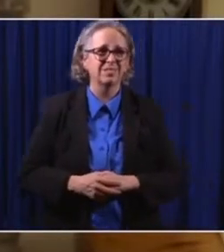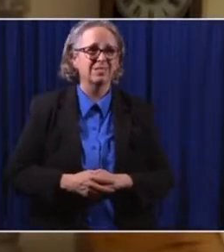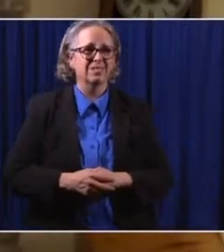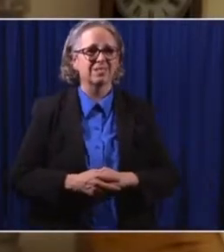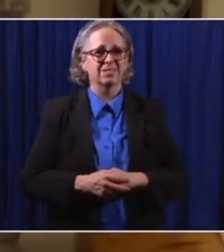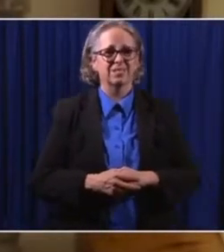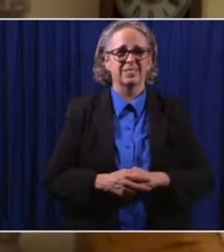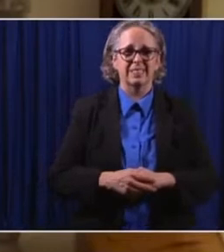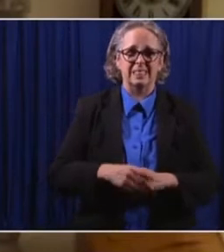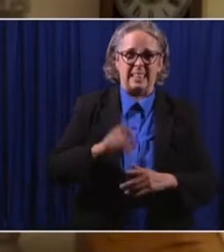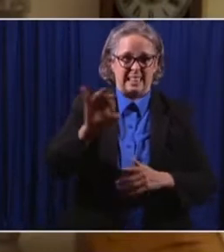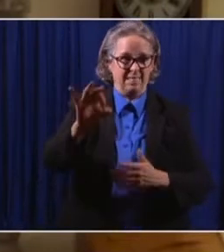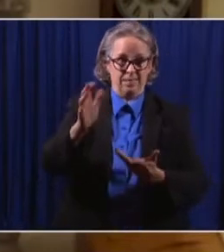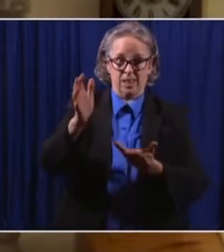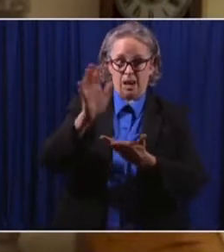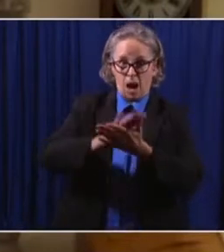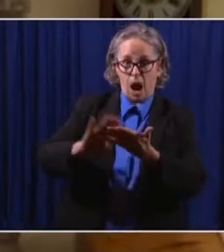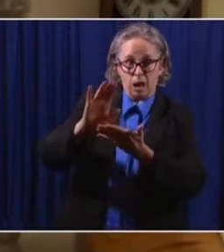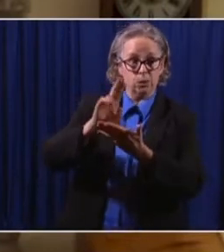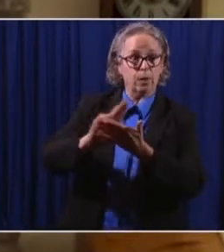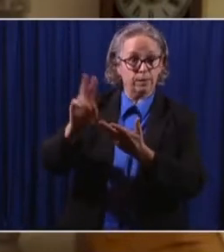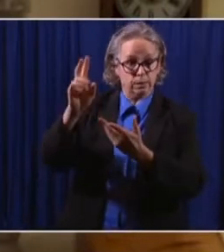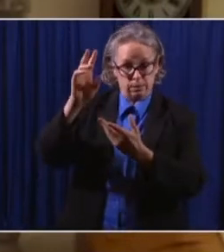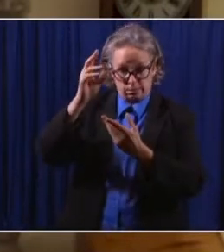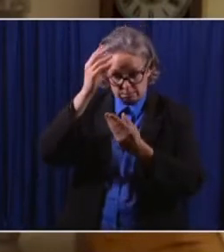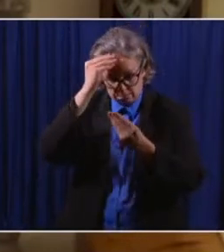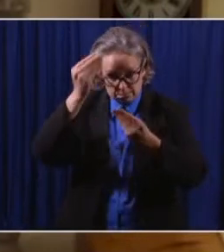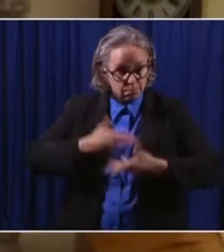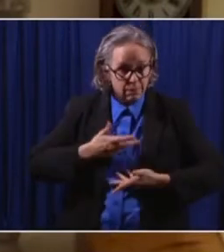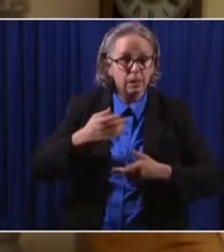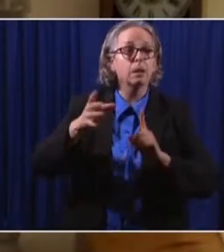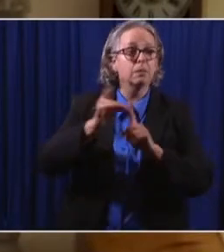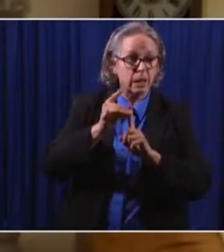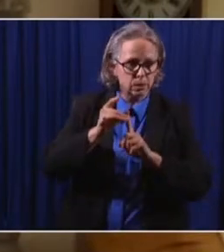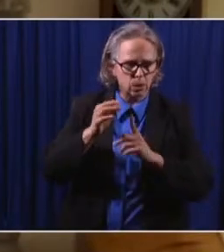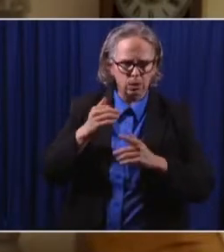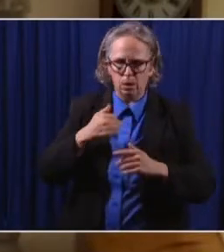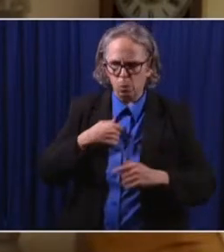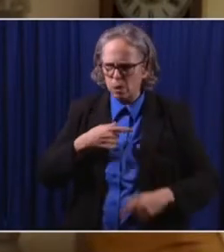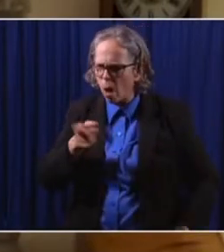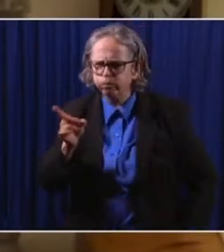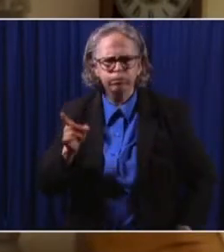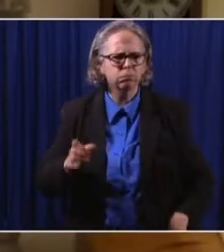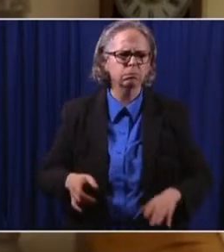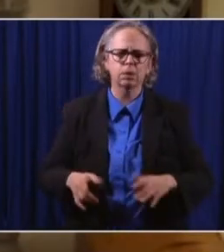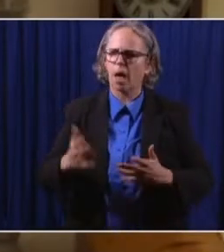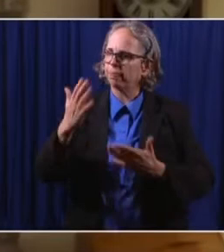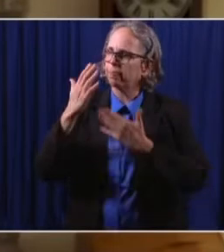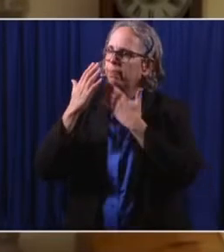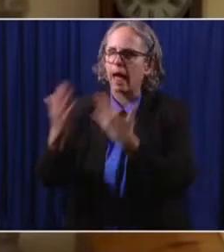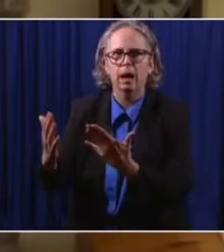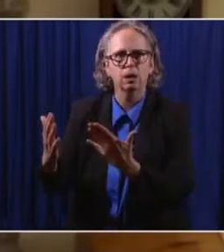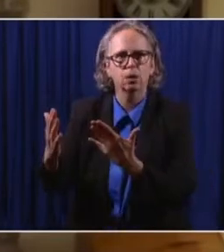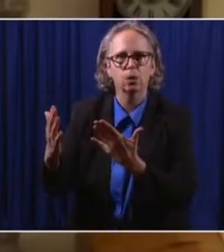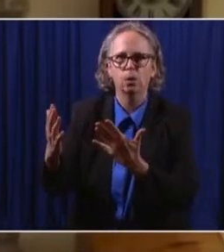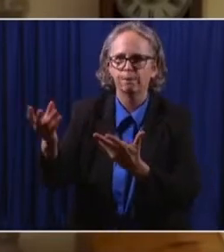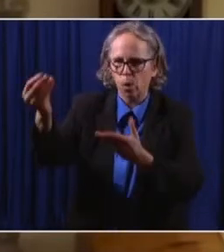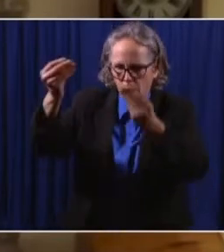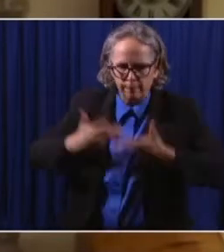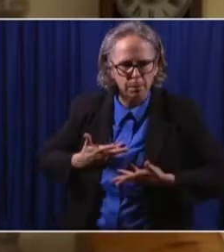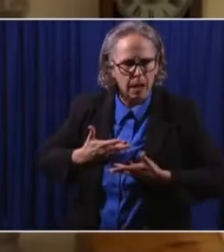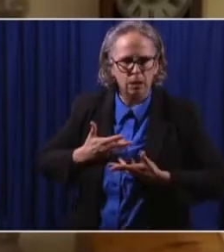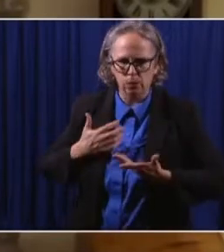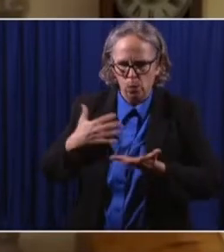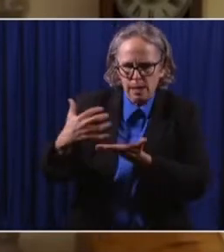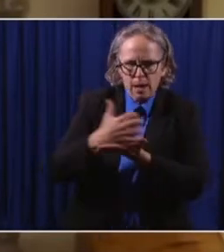the colleges for doing the testing. Because just because there are cases there may be cases other places